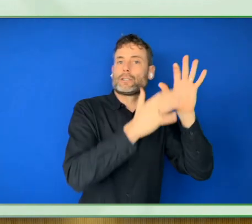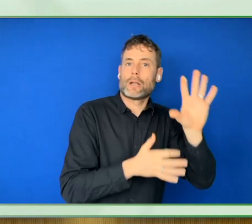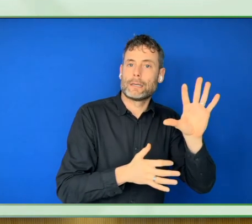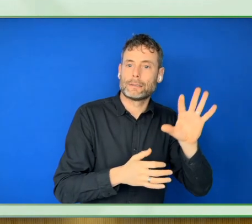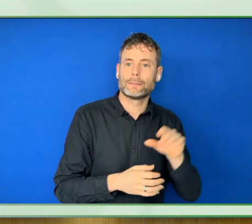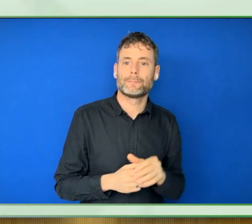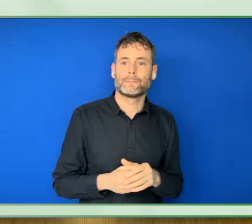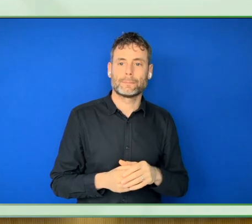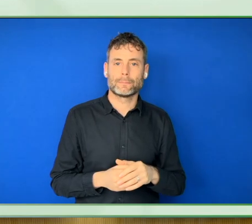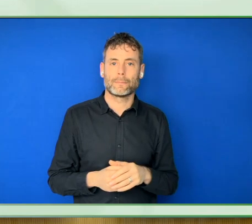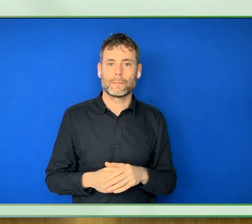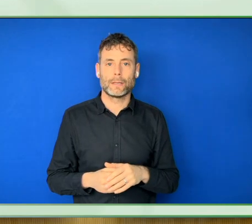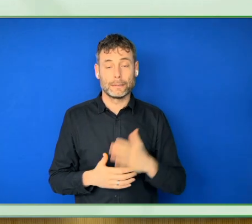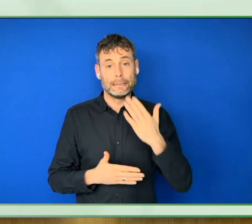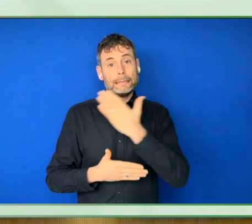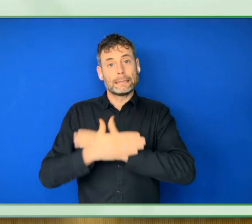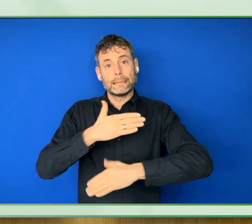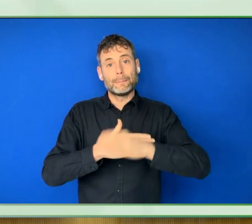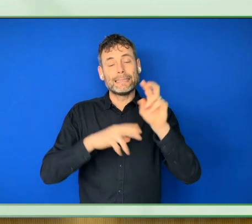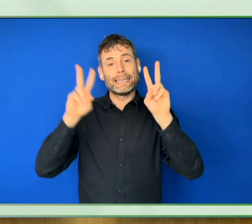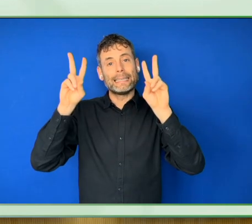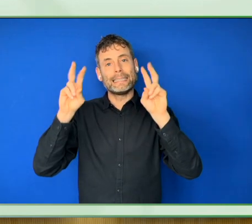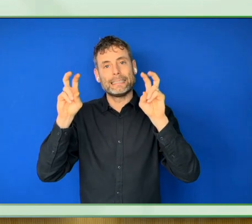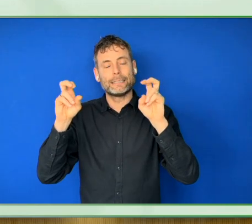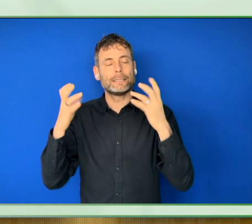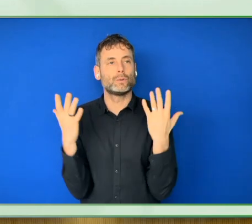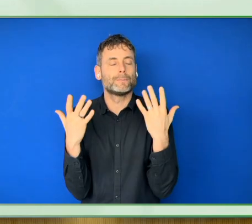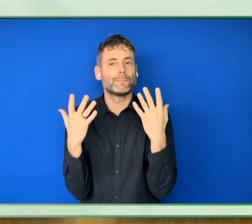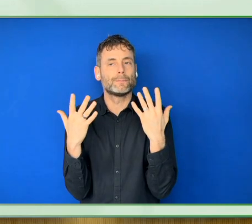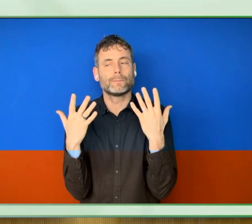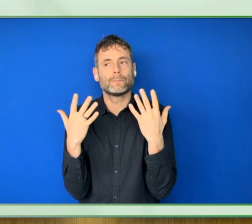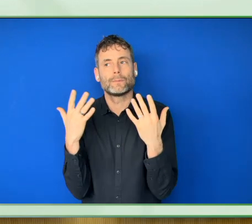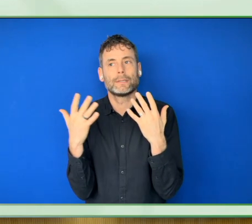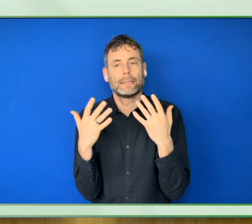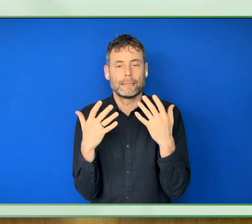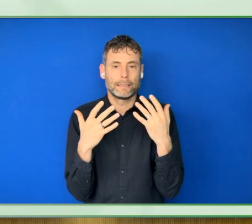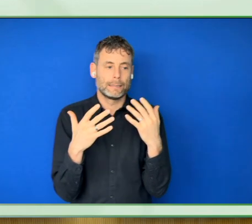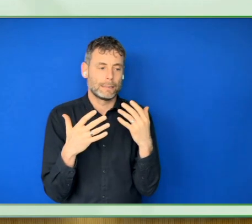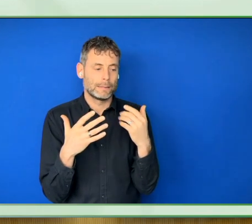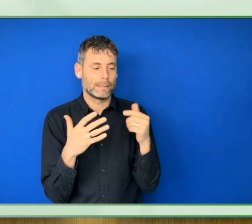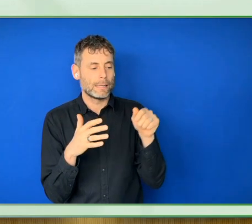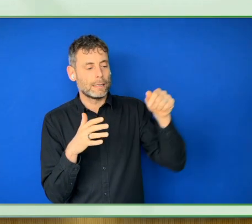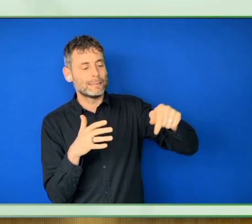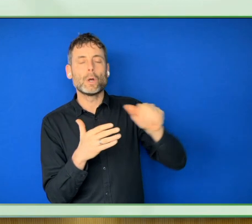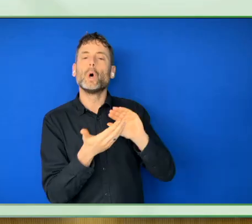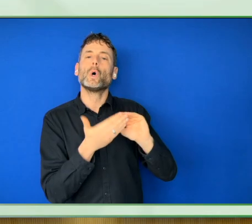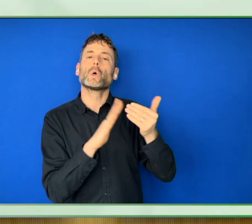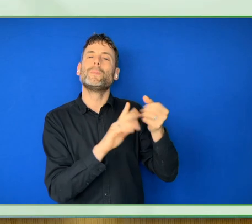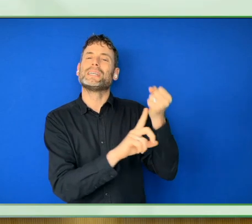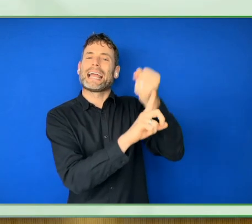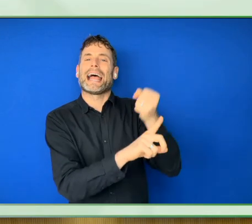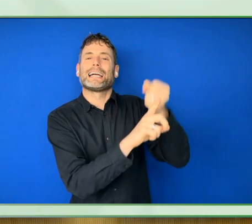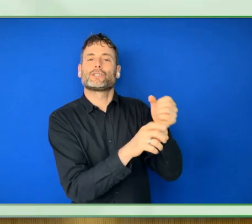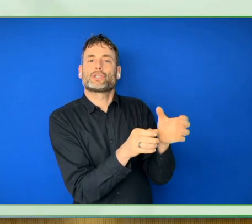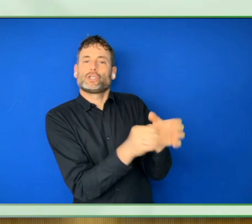disability-related issues have been tried as a community, a close community type of action. So it